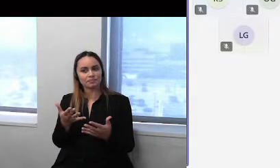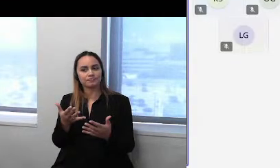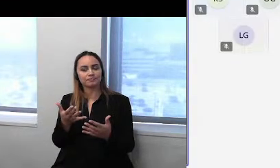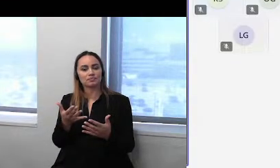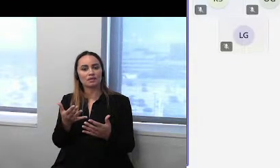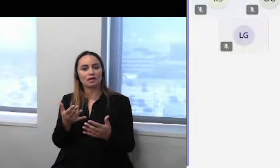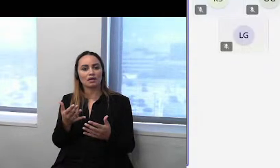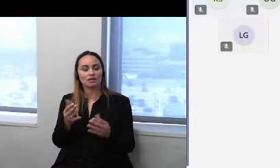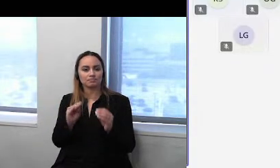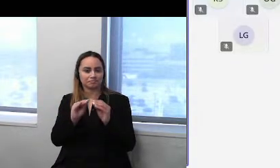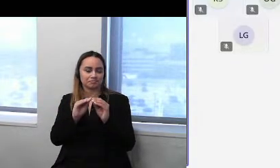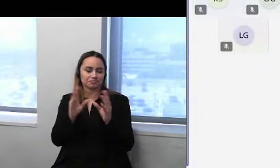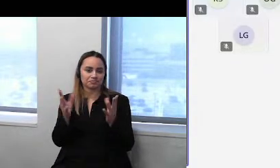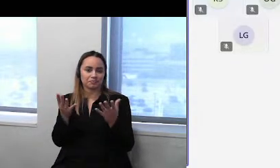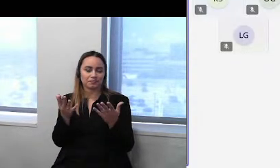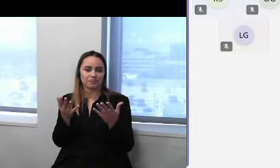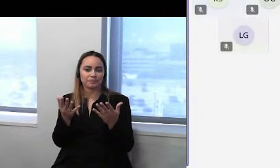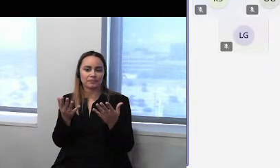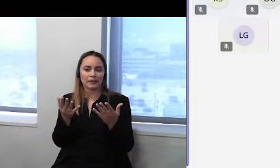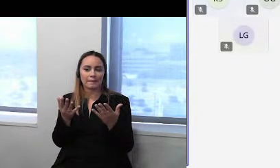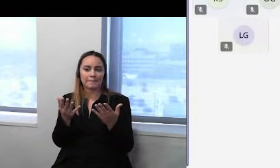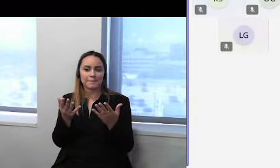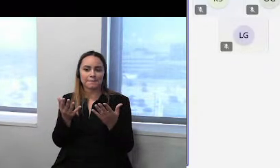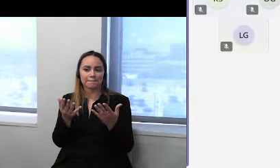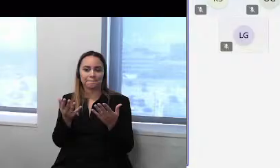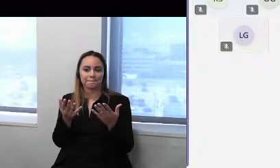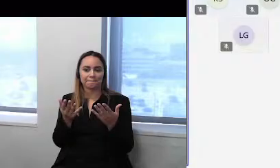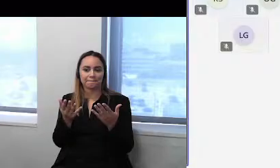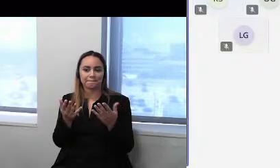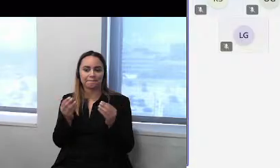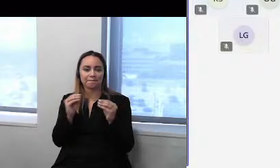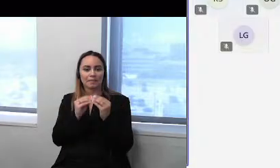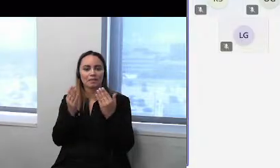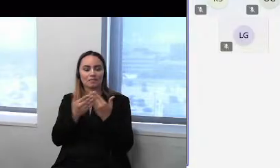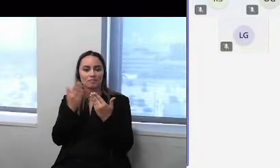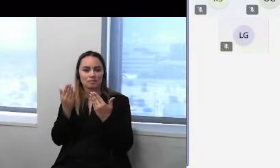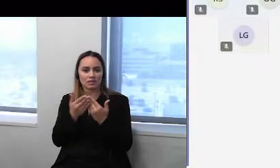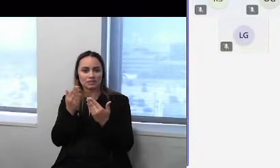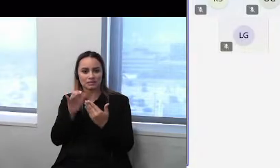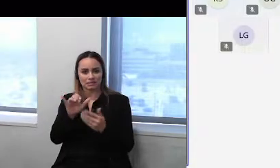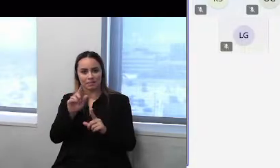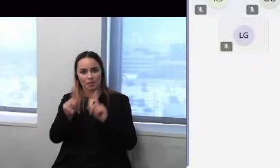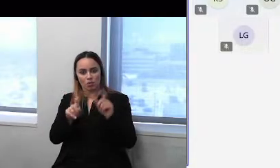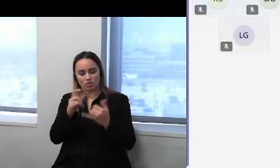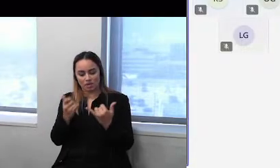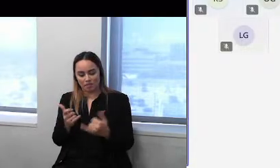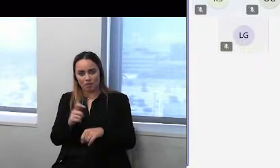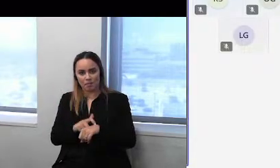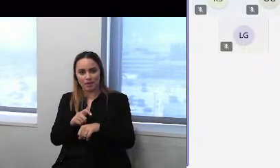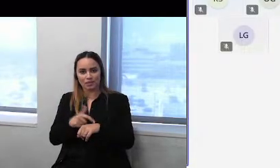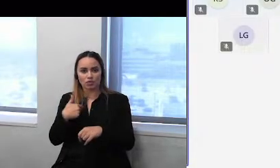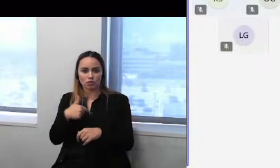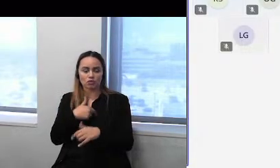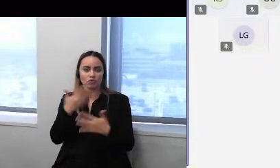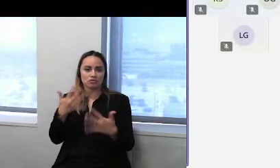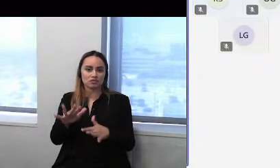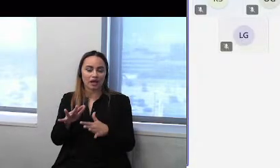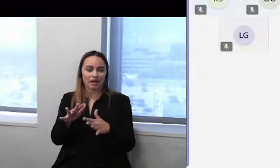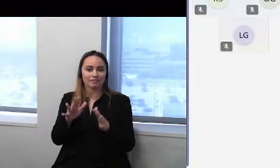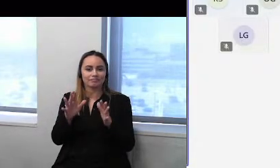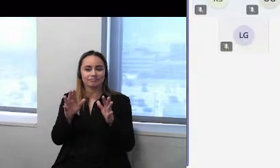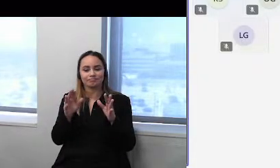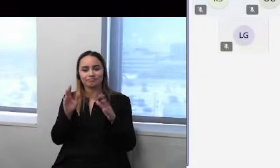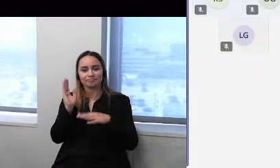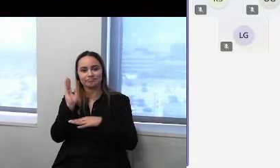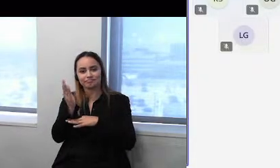course, it's more tidy to have the questions about veg management at the time of that discussion, but there was a change in Mr. Gonzalez's status, and I'm not